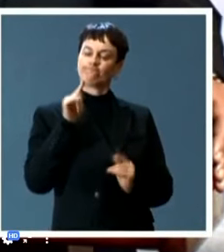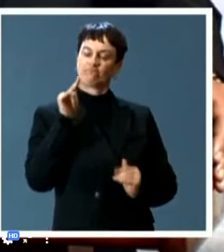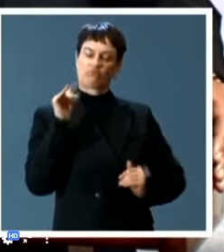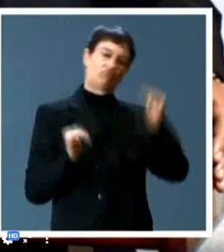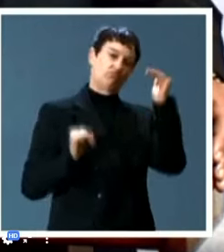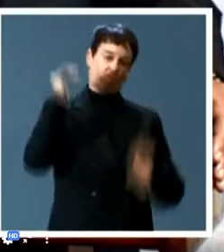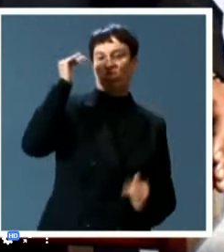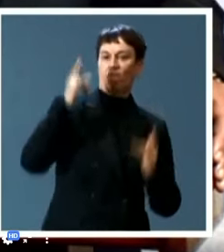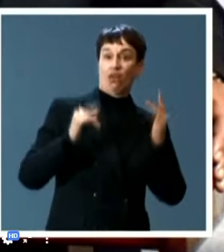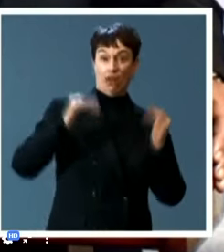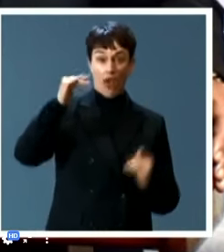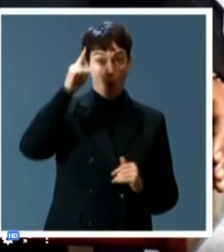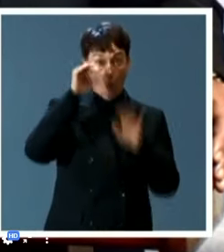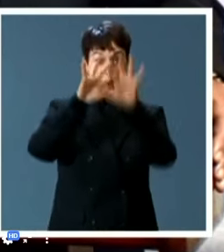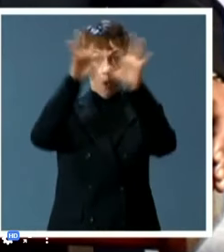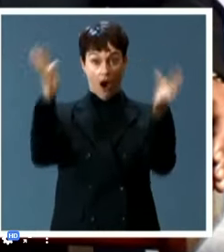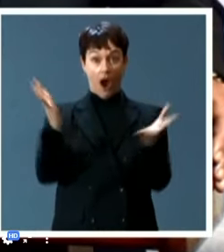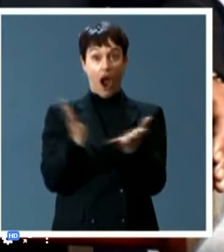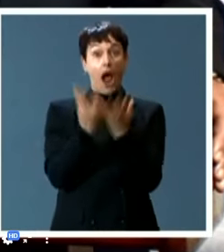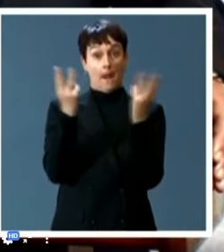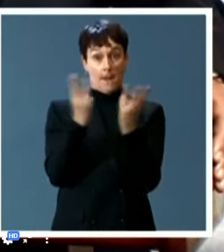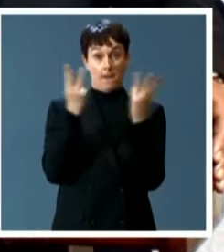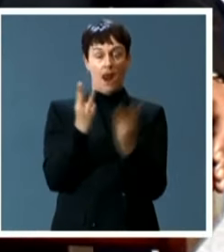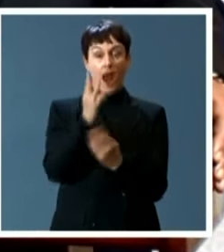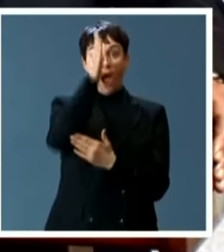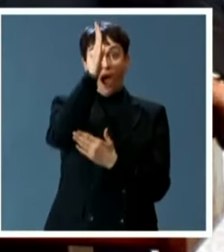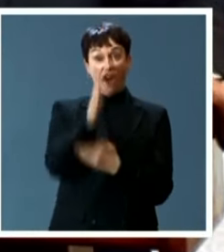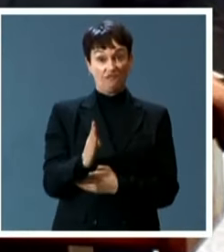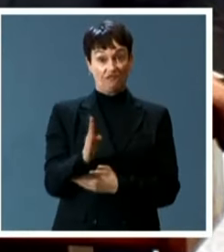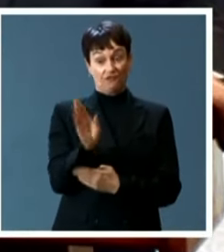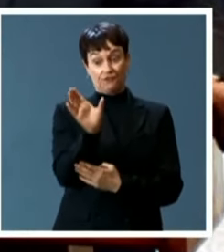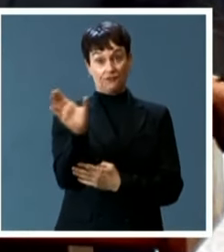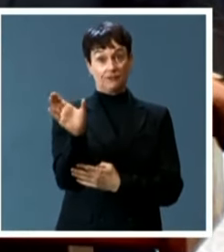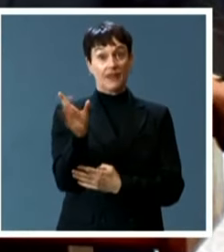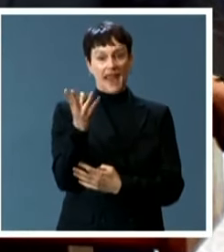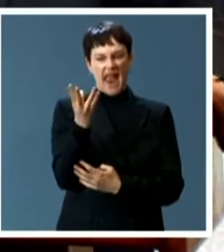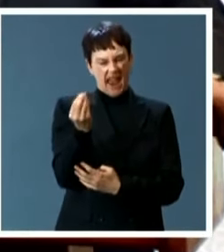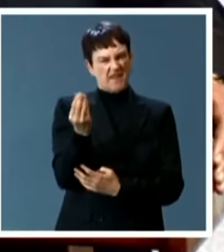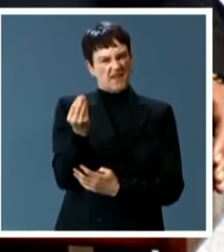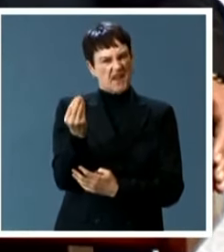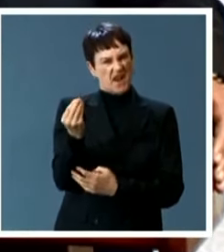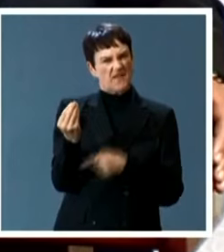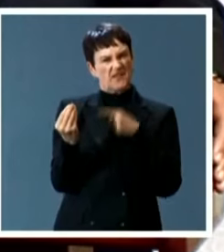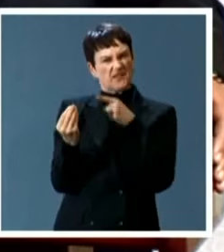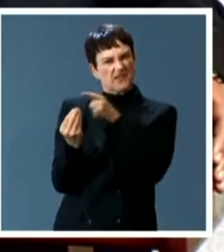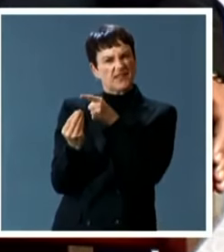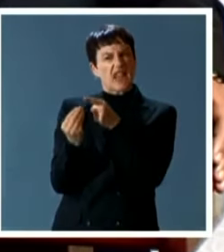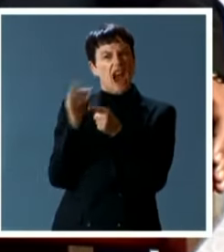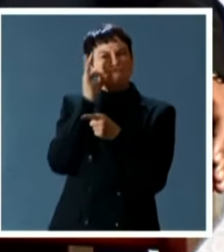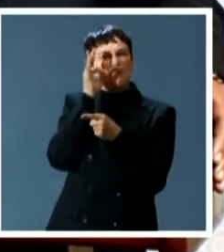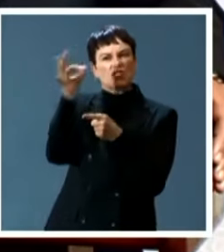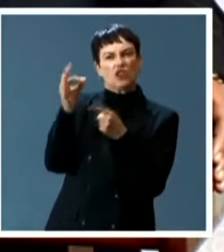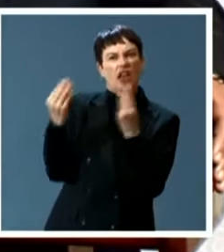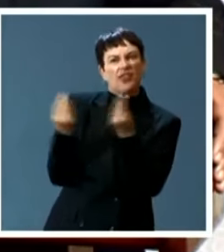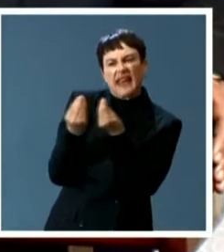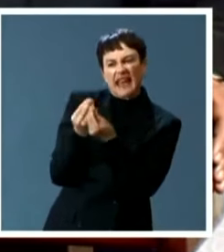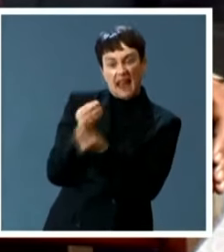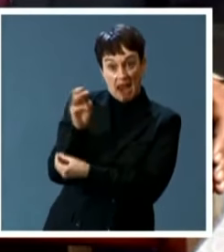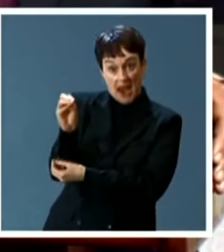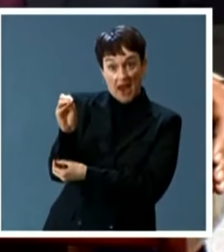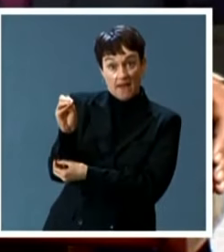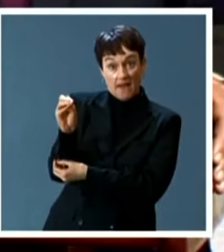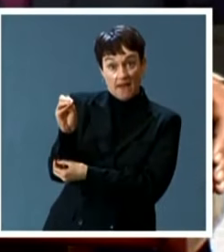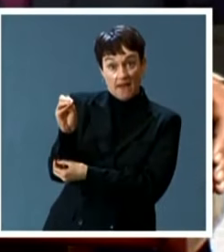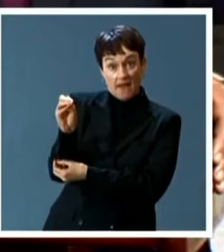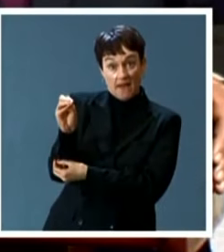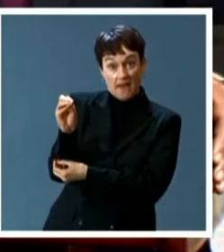26 richest people in the world hold as much wealth as half the global population. But income, pay, and wealth are